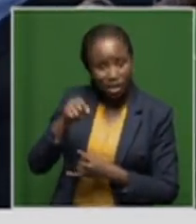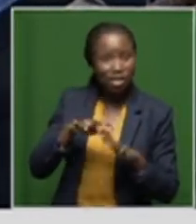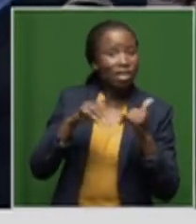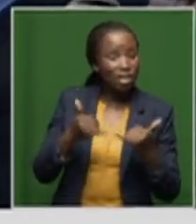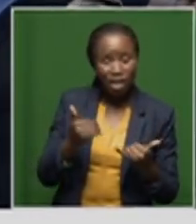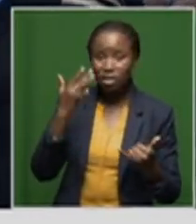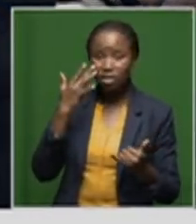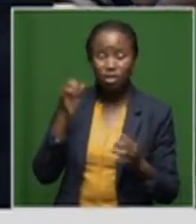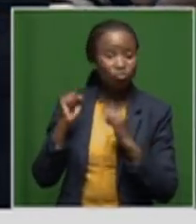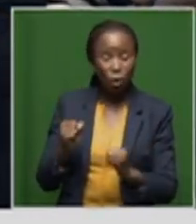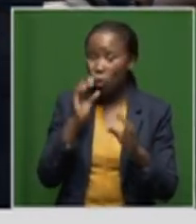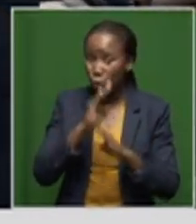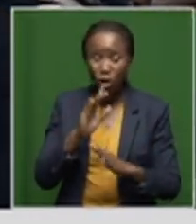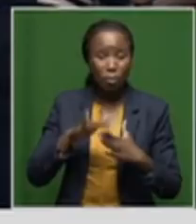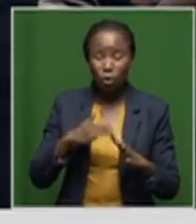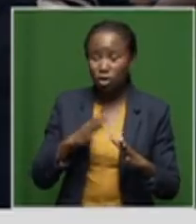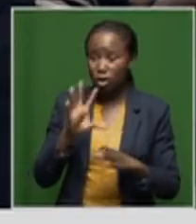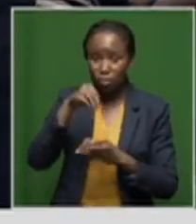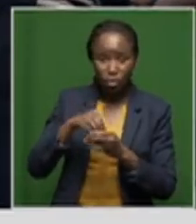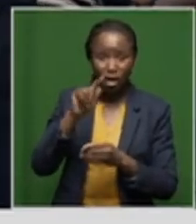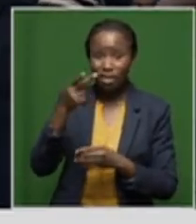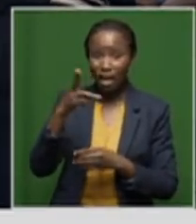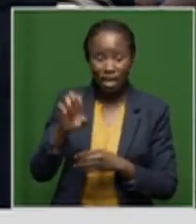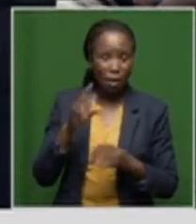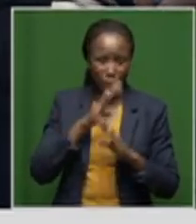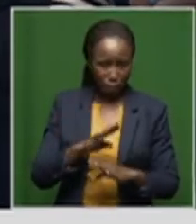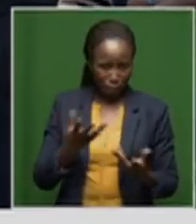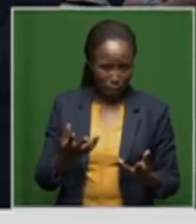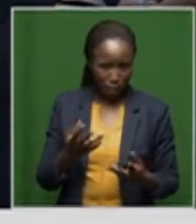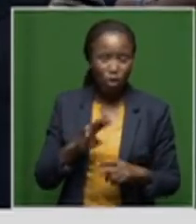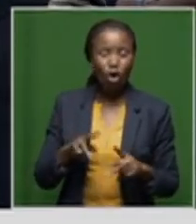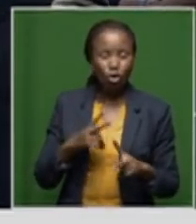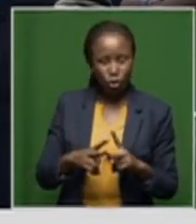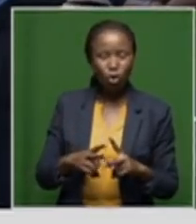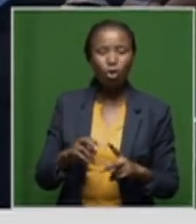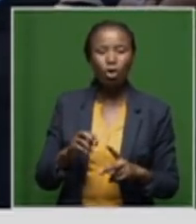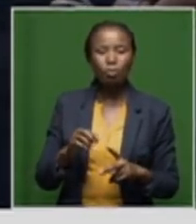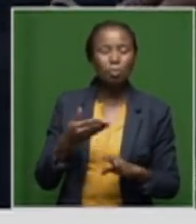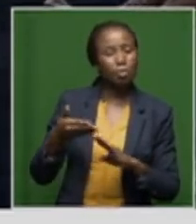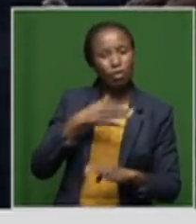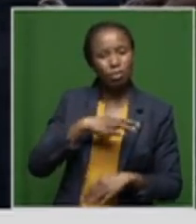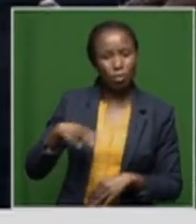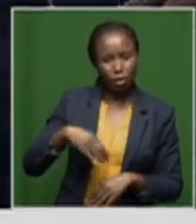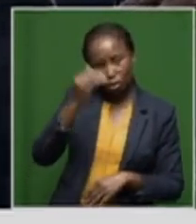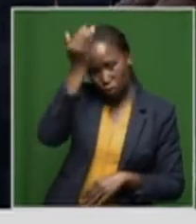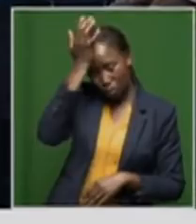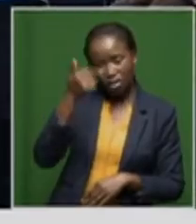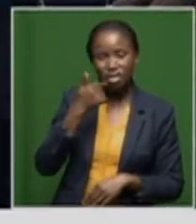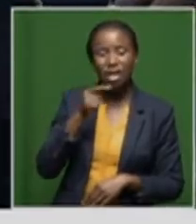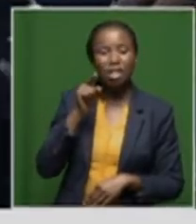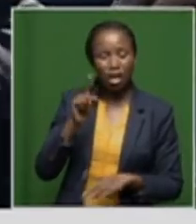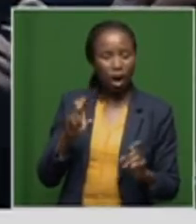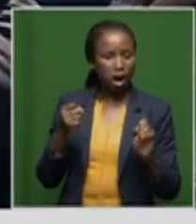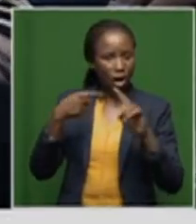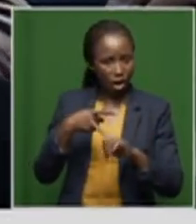was no agreement between Thales and Nkobi Holdings of Shabir Sheikh, and former President Jacob Zuma claiming that there's political conspiracy in